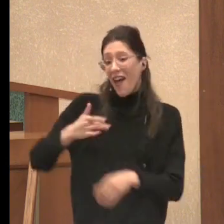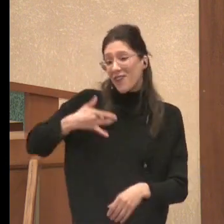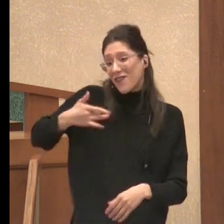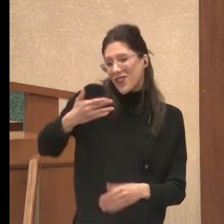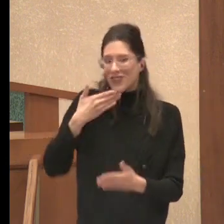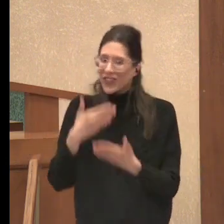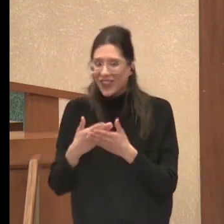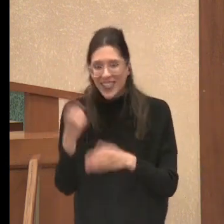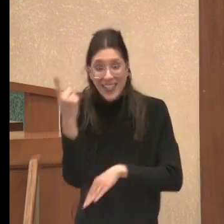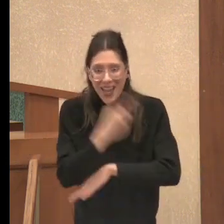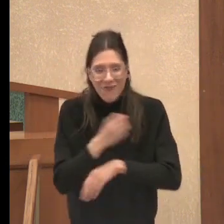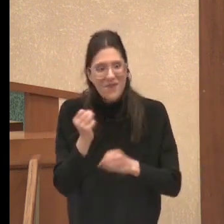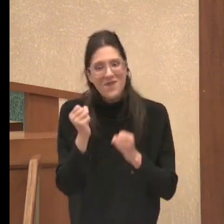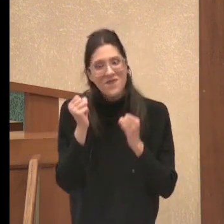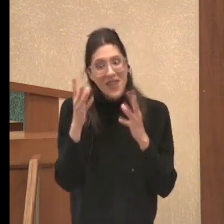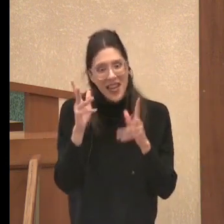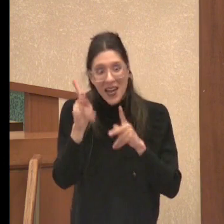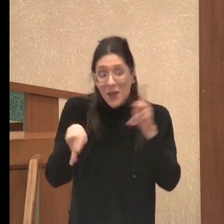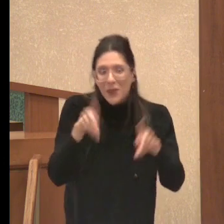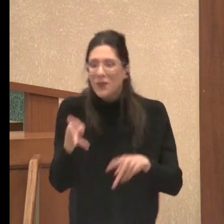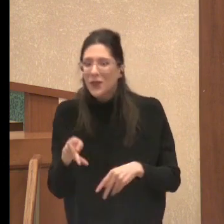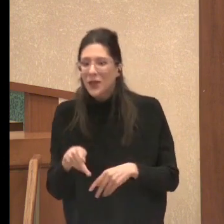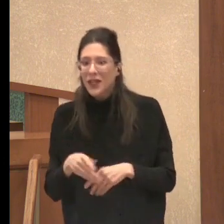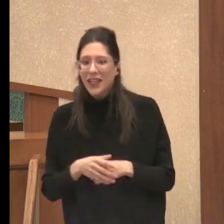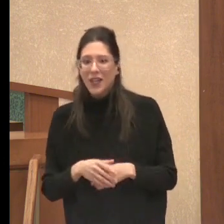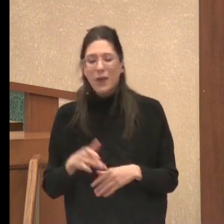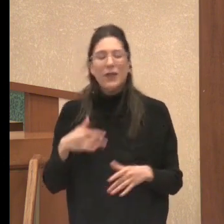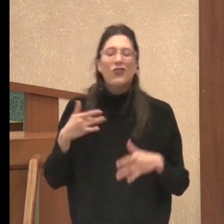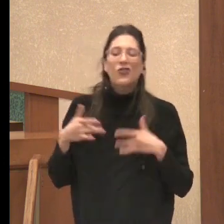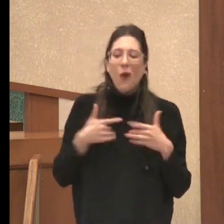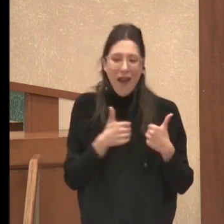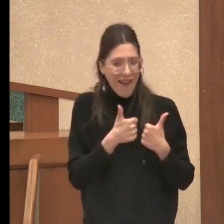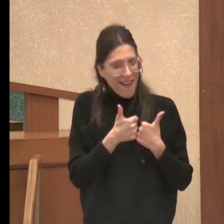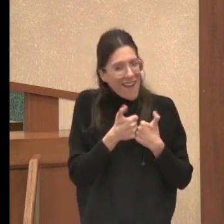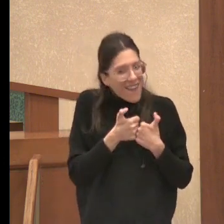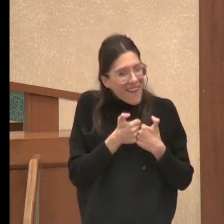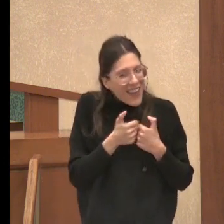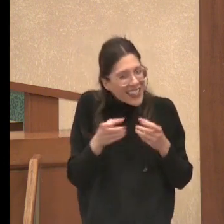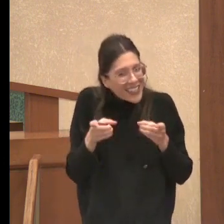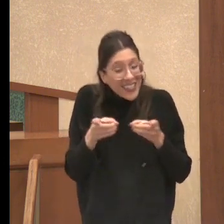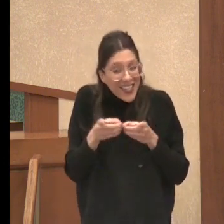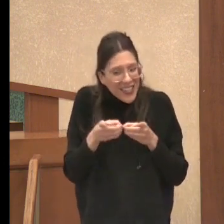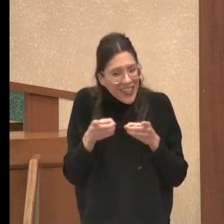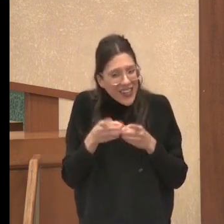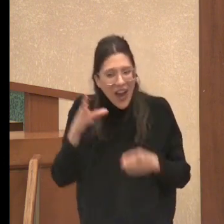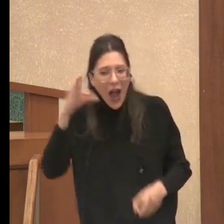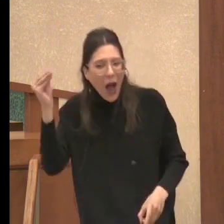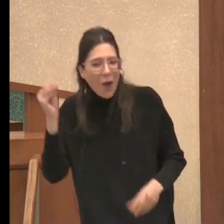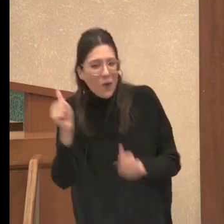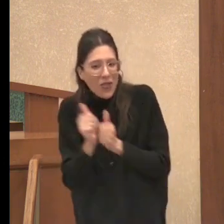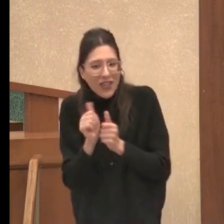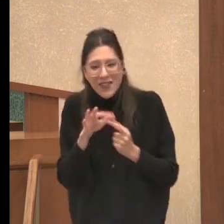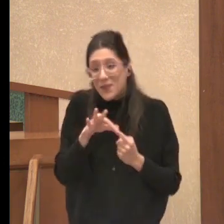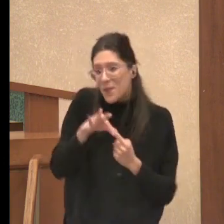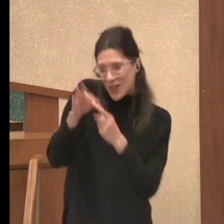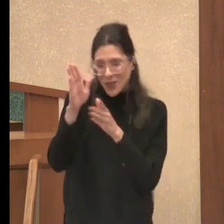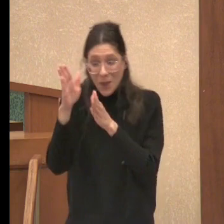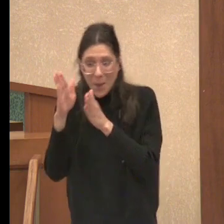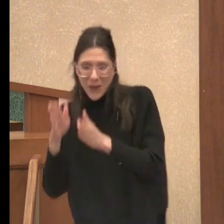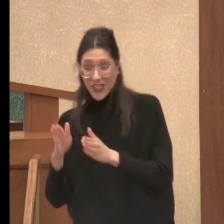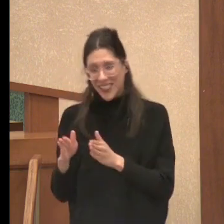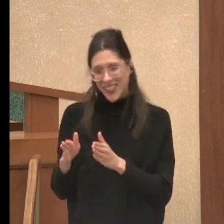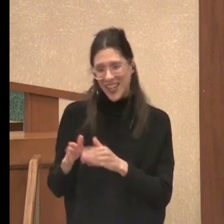day for many people, perhaps enjoying a romantic dinner out with that special person in our